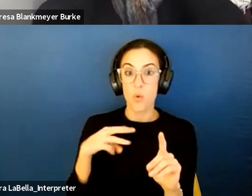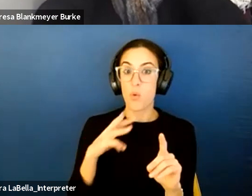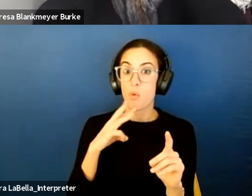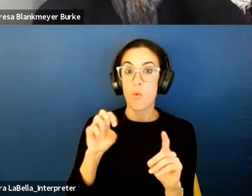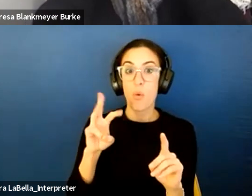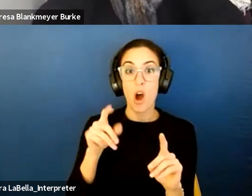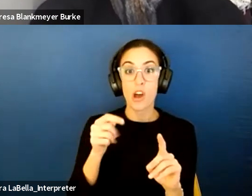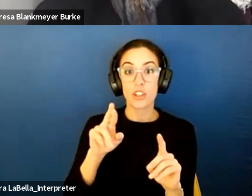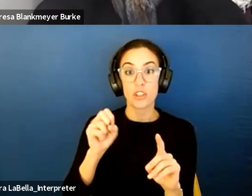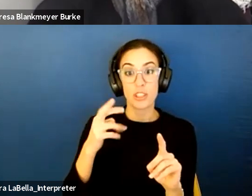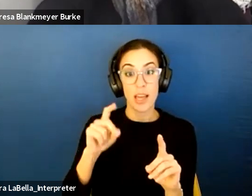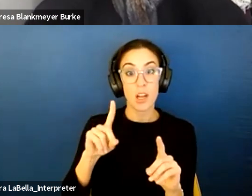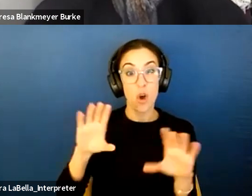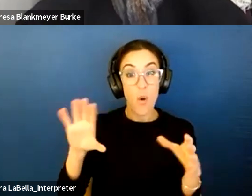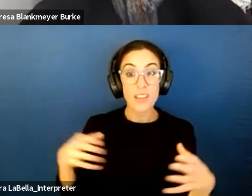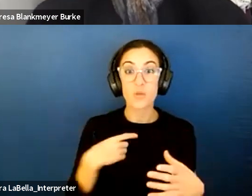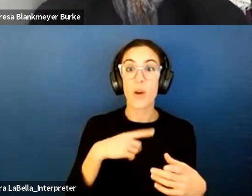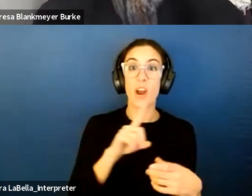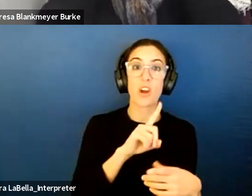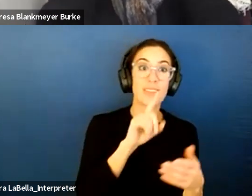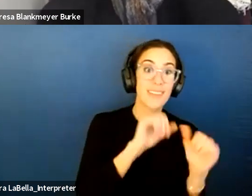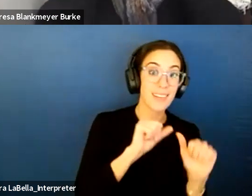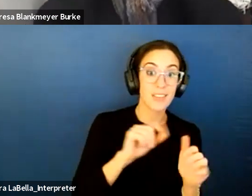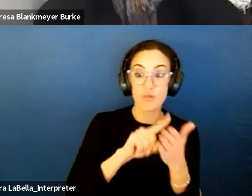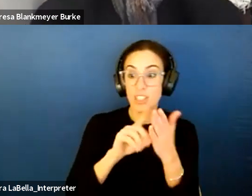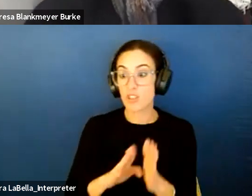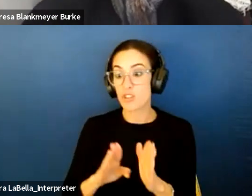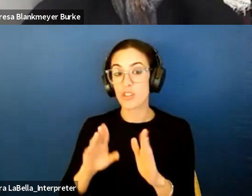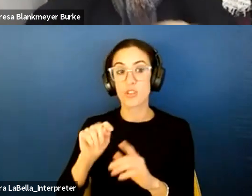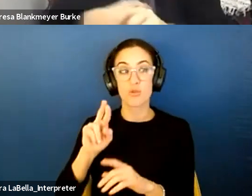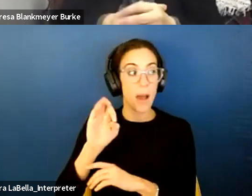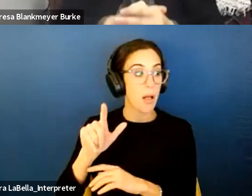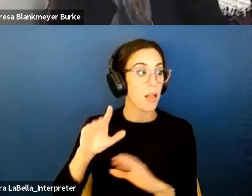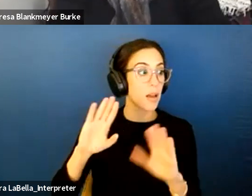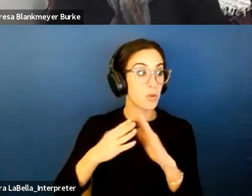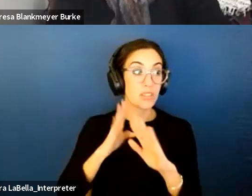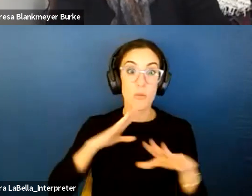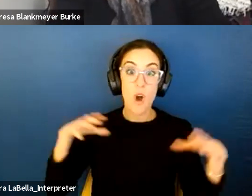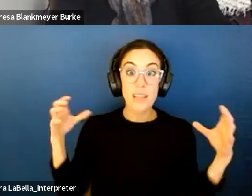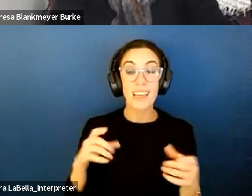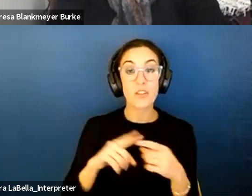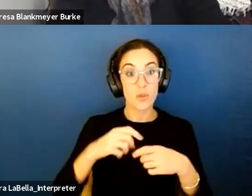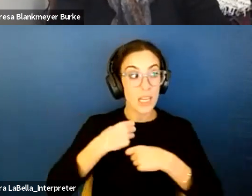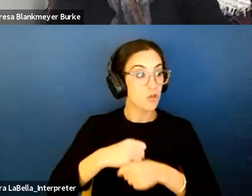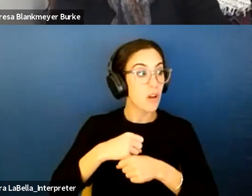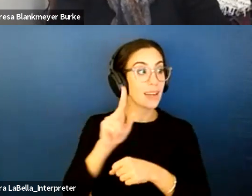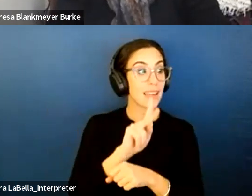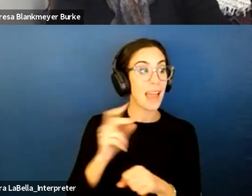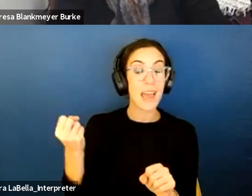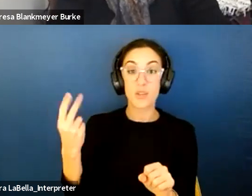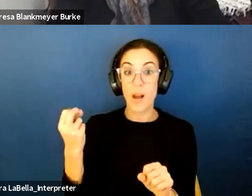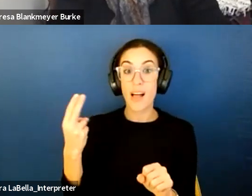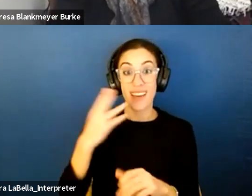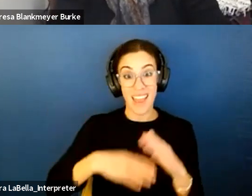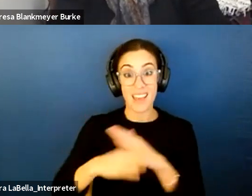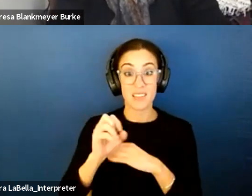districts, scientists, researchers, tribal communities, scholars are brought together to construct K-12 hands-on science